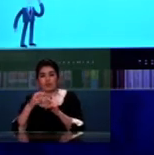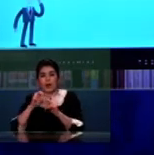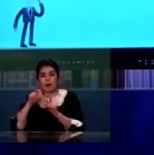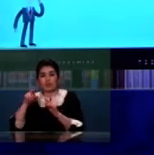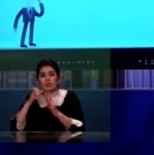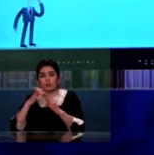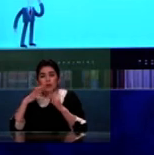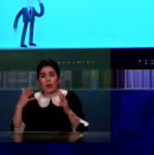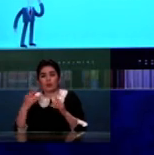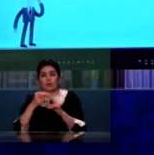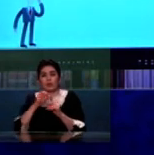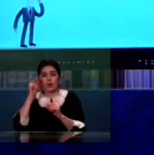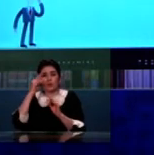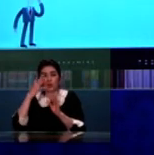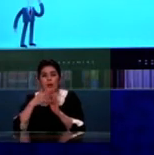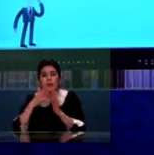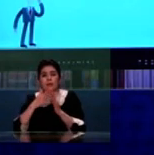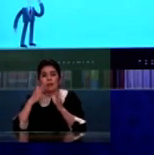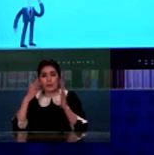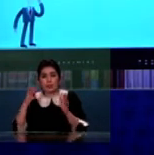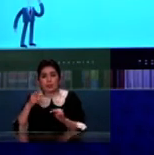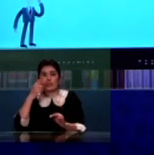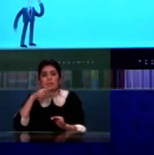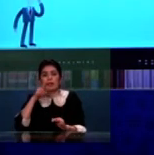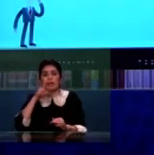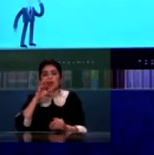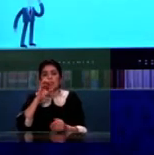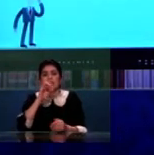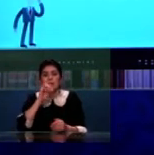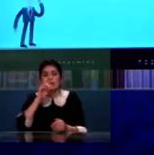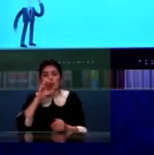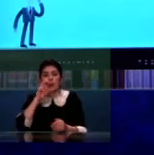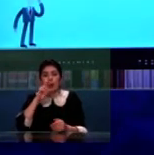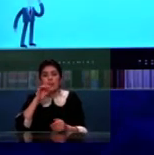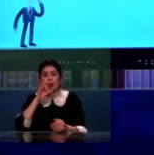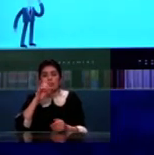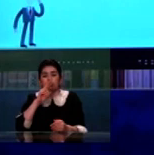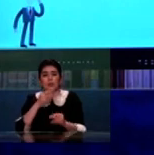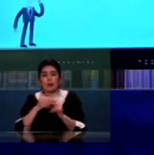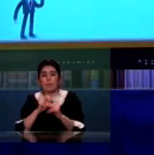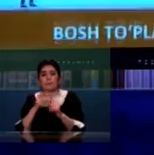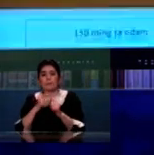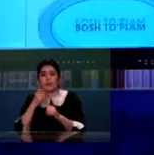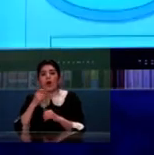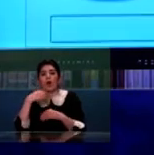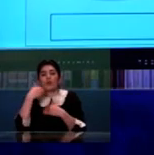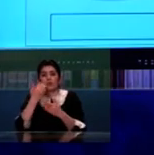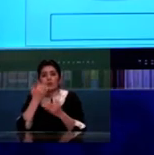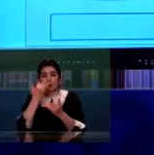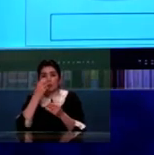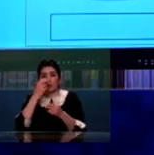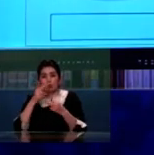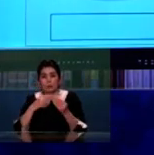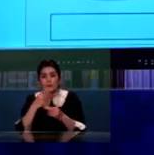shu sochilishni o'rganuvchi kattalik dispersiya deb ataladi. Keling, uni hozir ko'rib